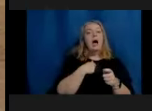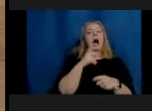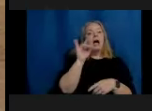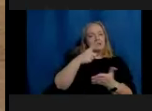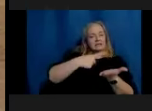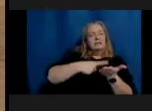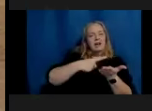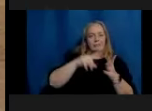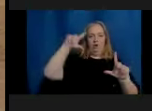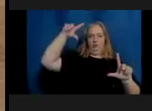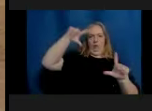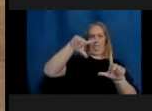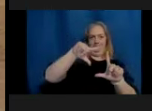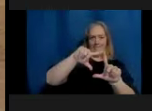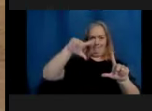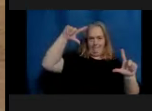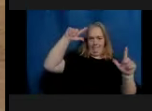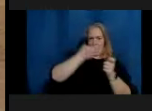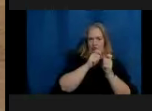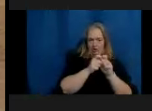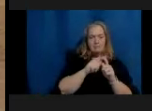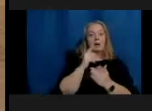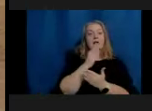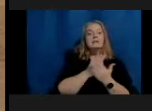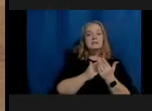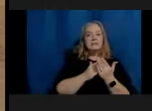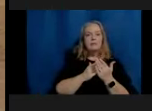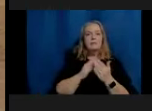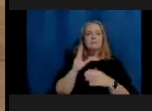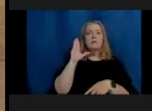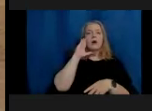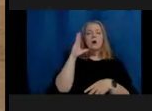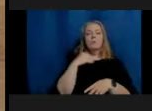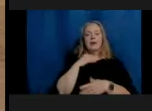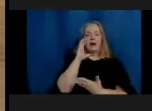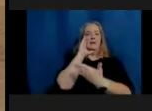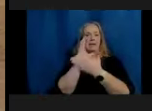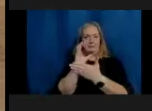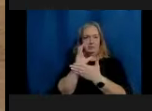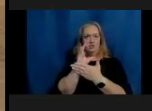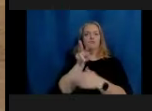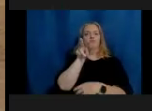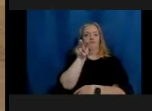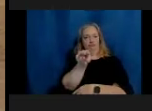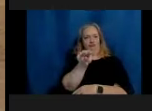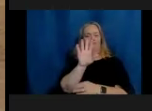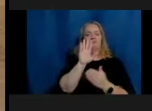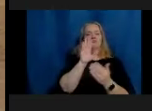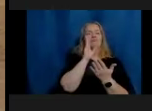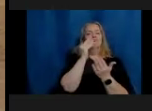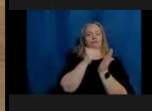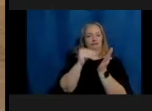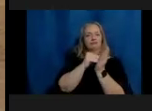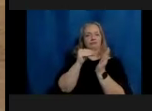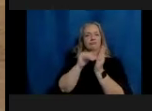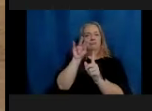was a few where he would have an image and then there'd be one image where the perspective looks a little skewed. And we don't know if maybe